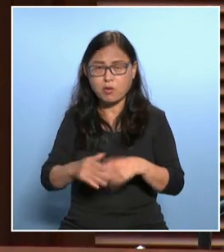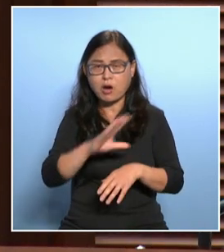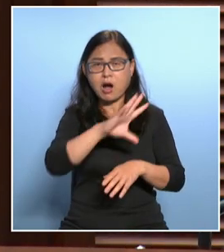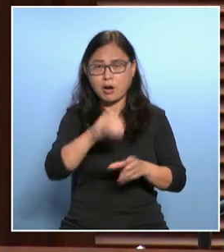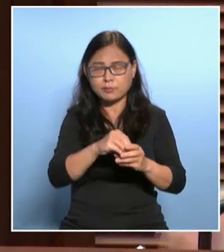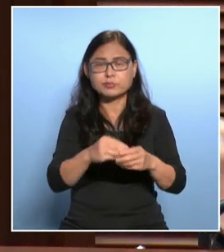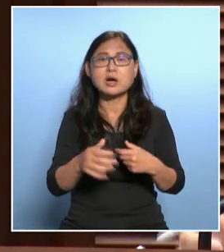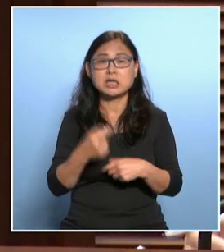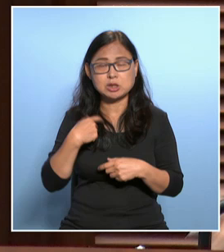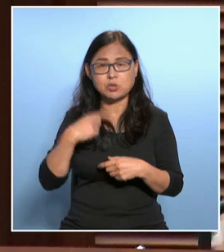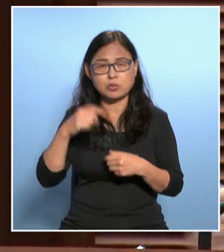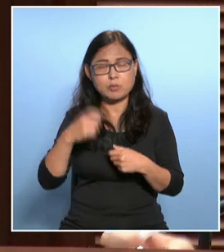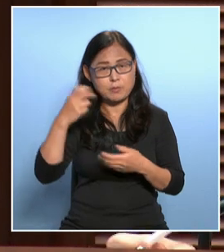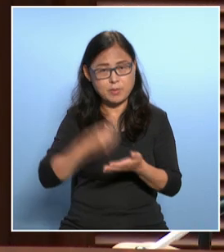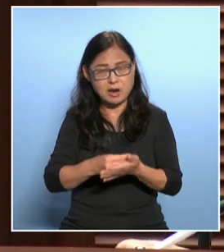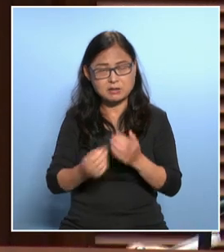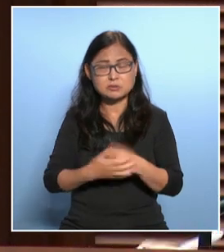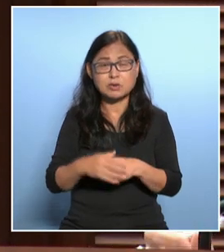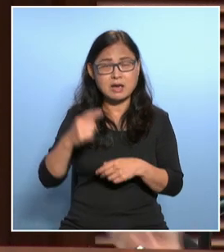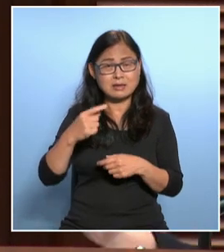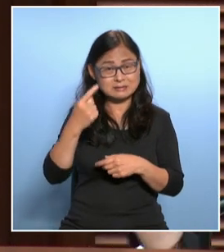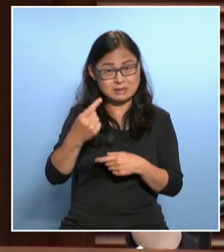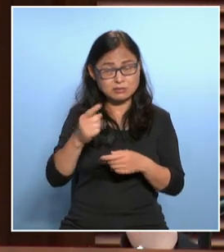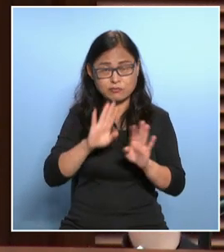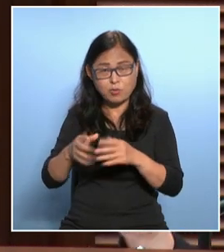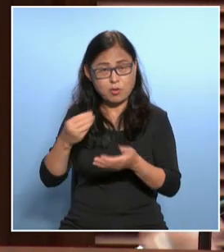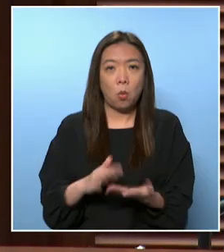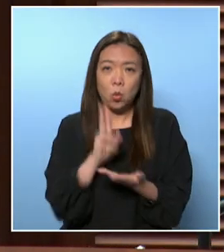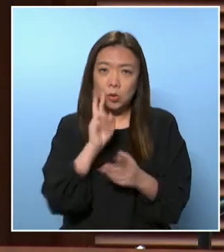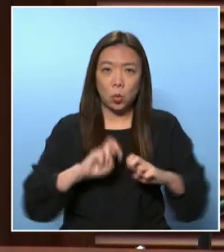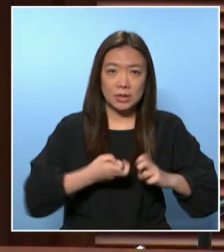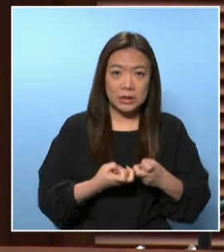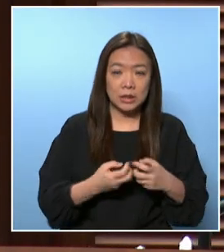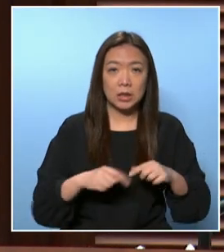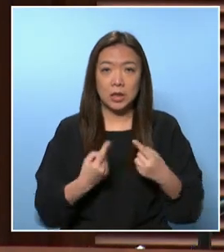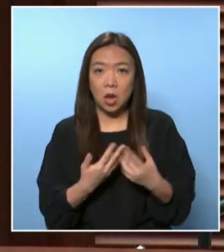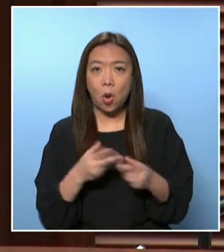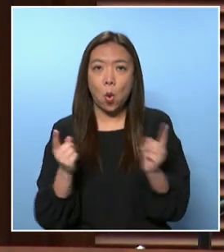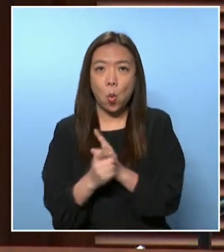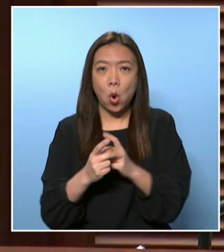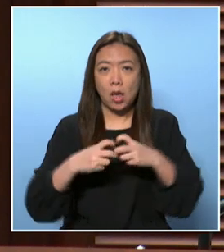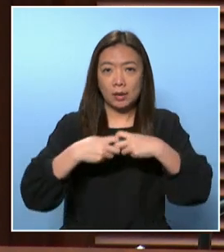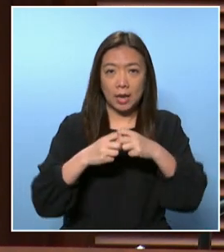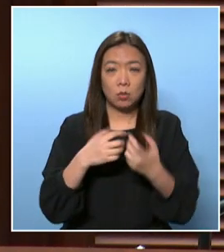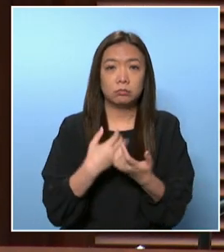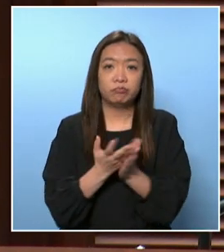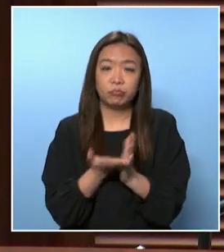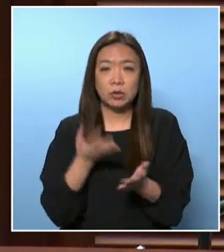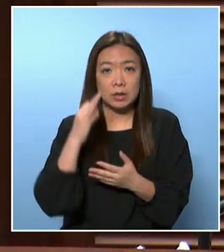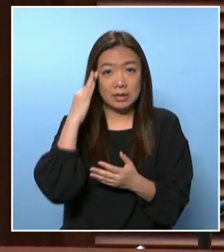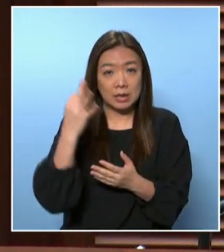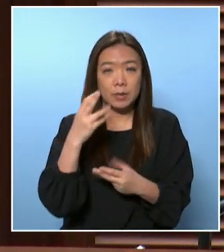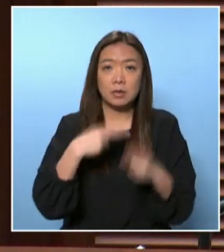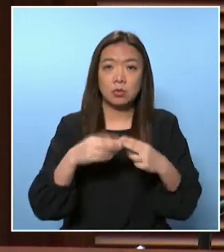There are rehabilitation services required before and after the surgeries as well. Let's say